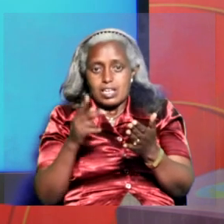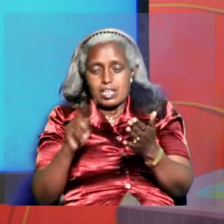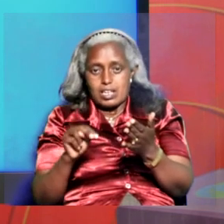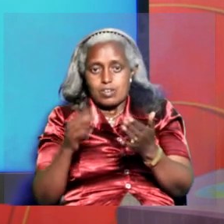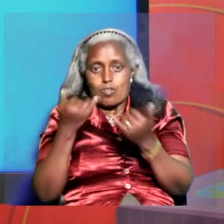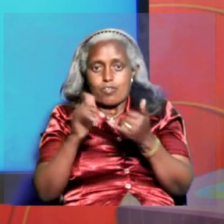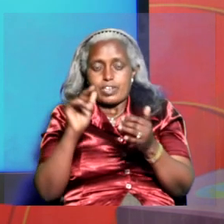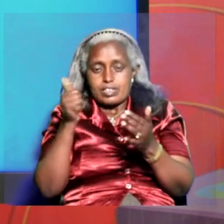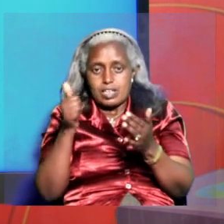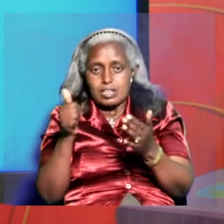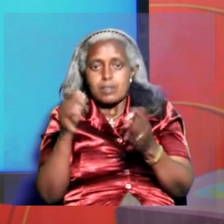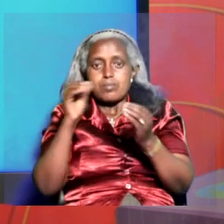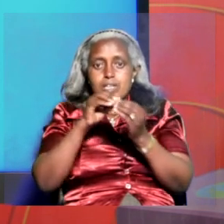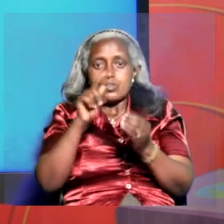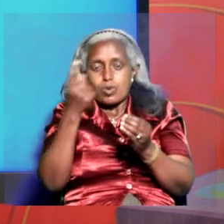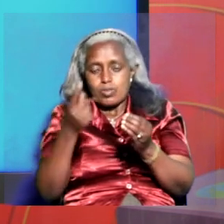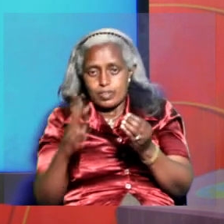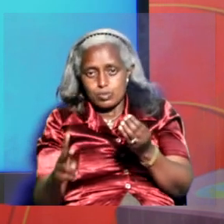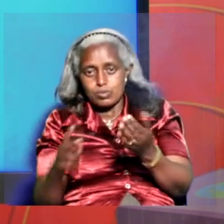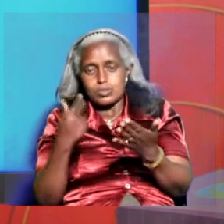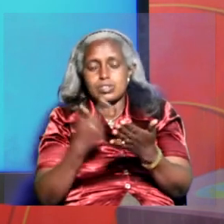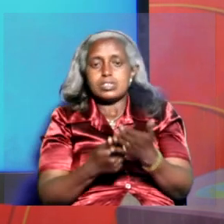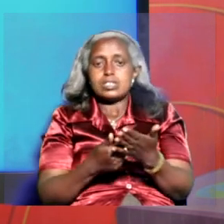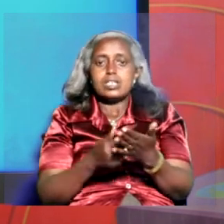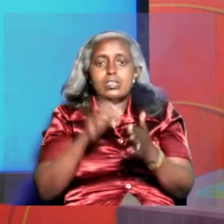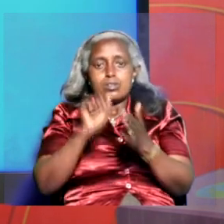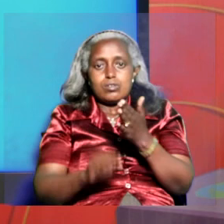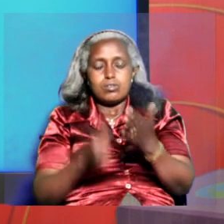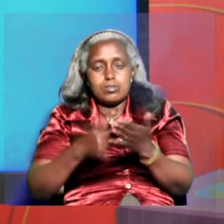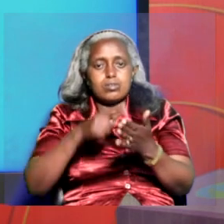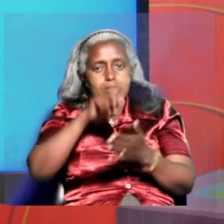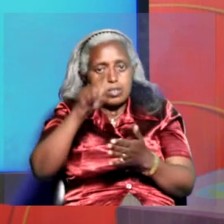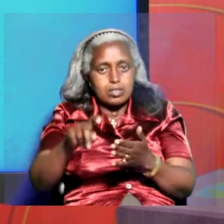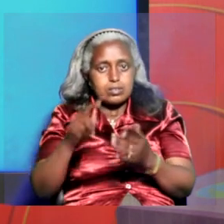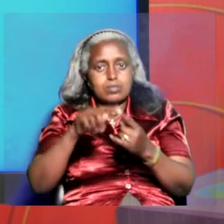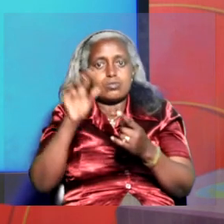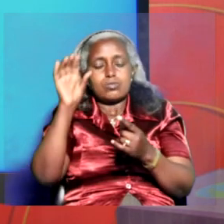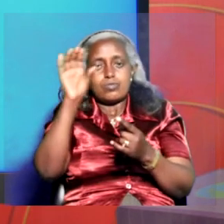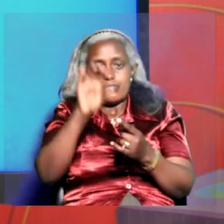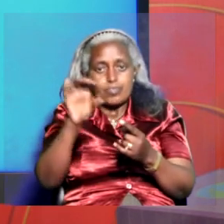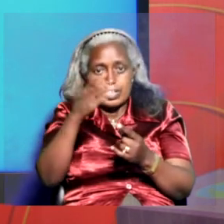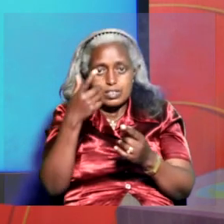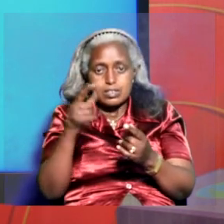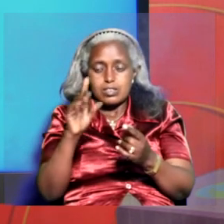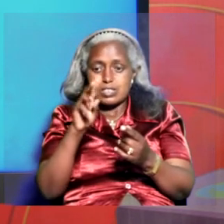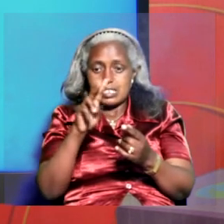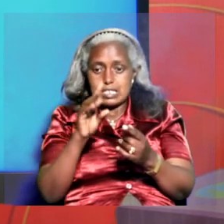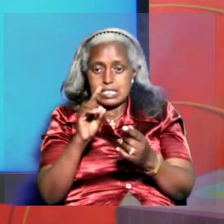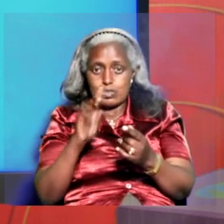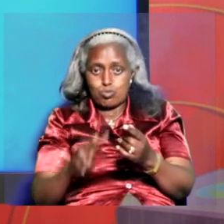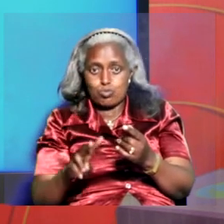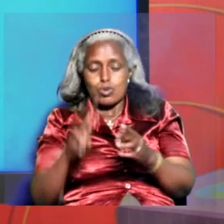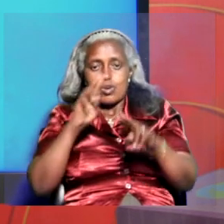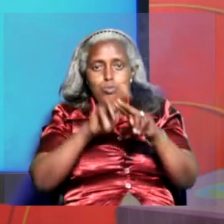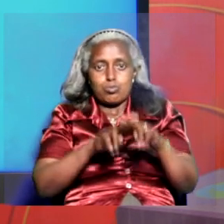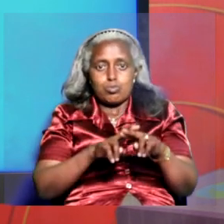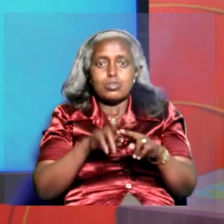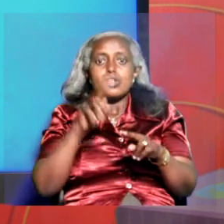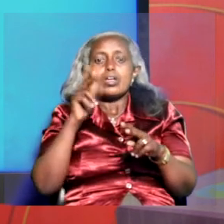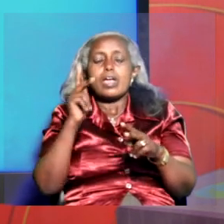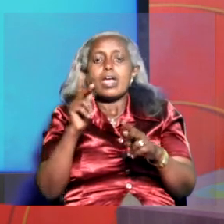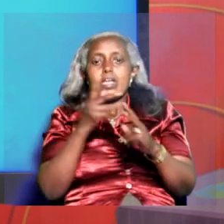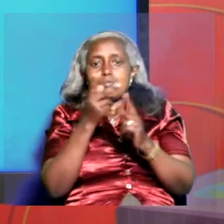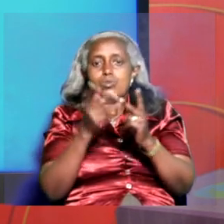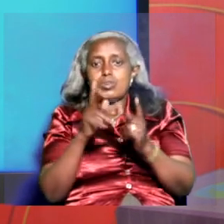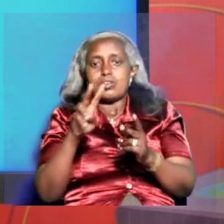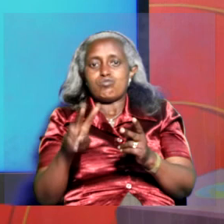plus 1 over 2 zeta. So here we are asked to find d2. You put 2 in place of k.